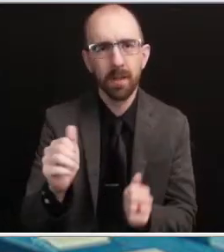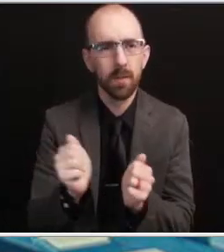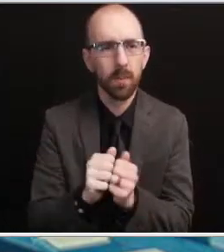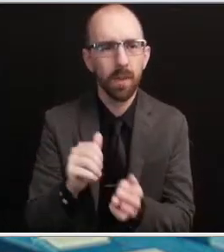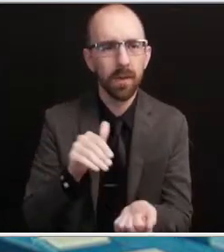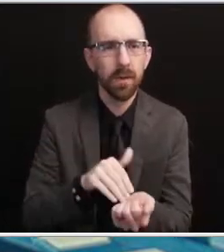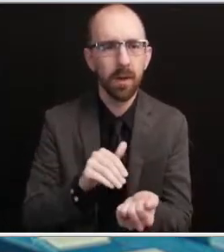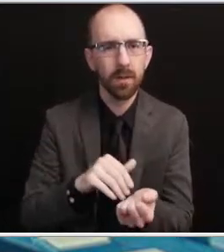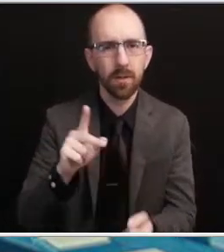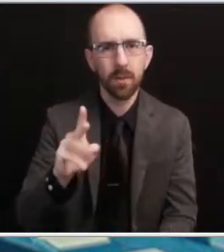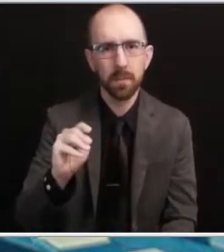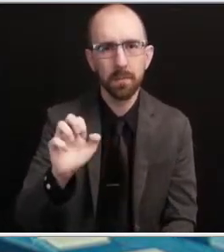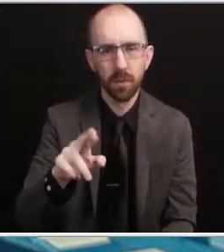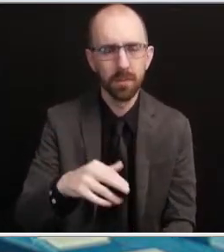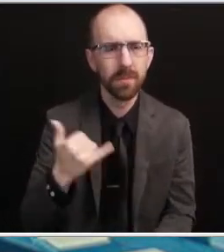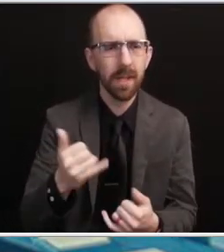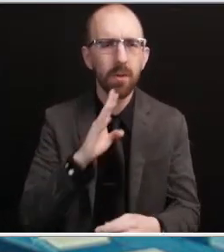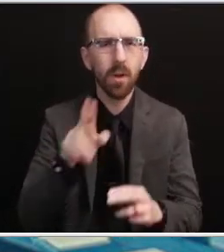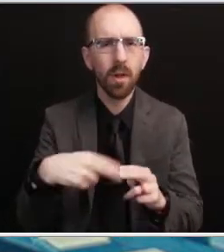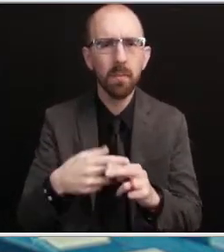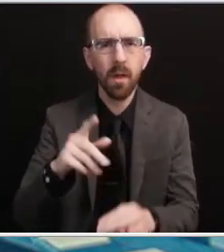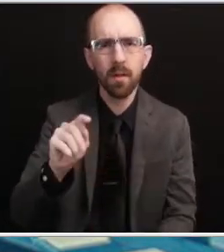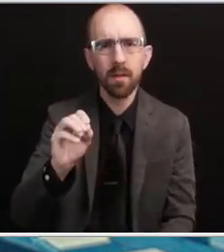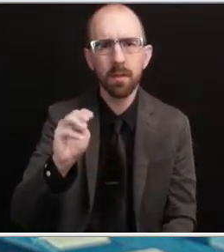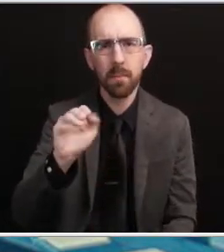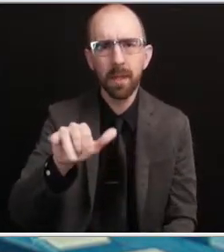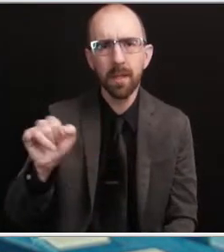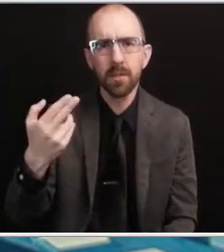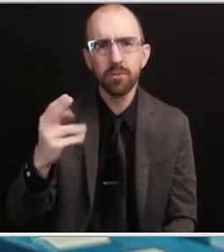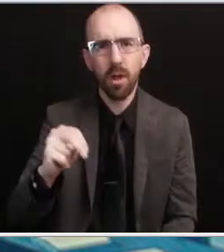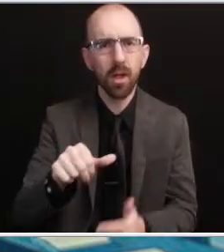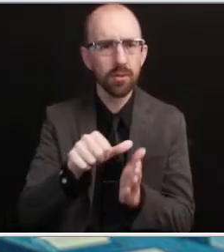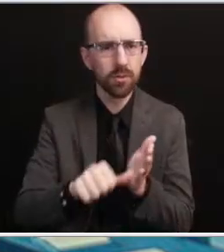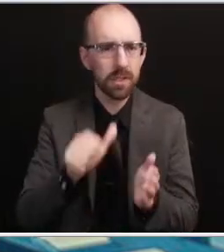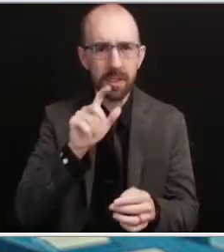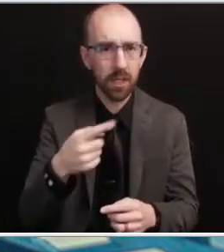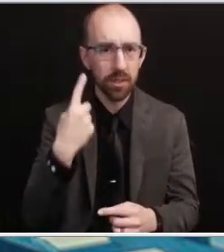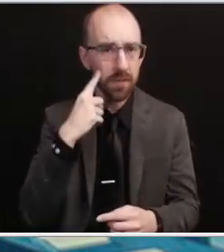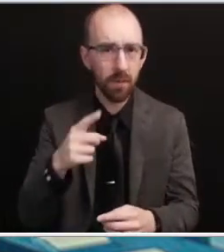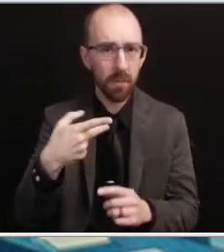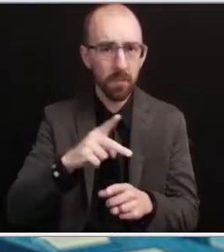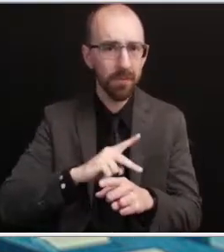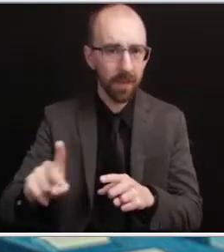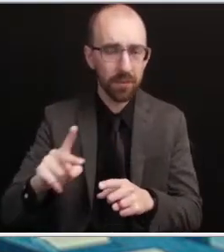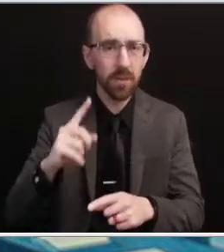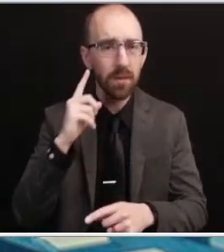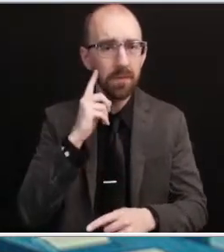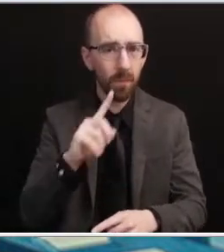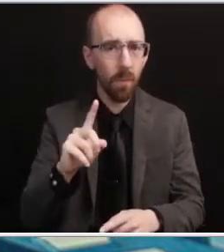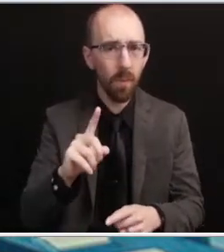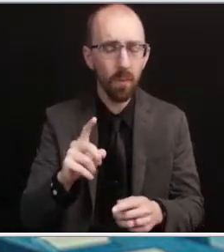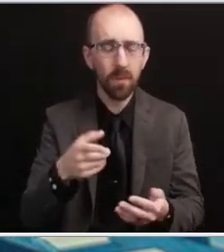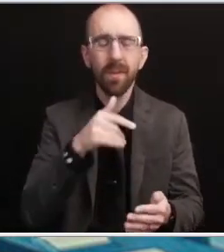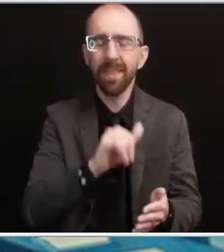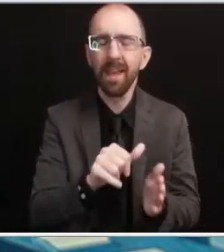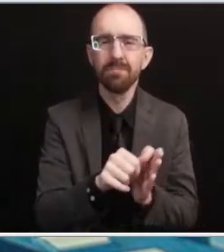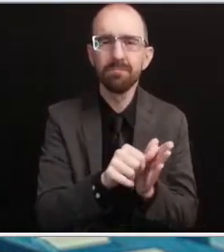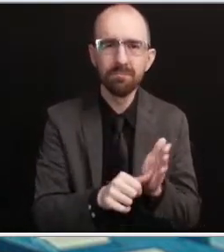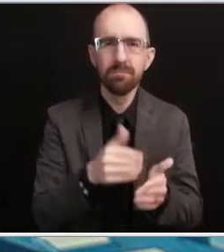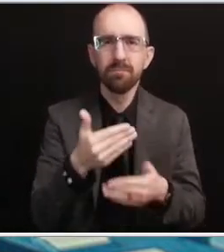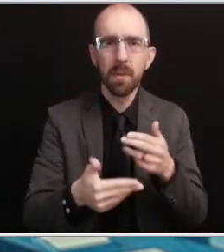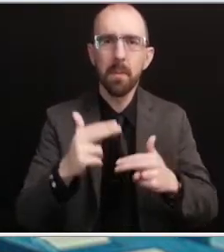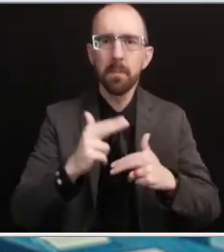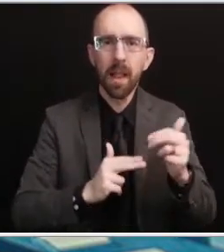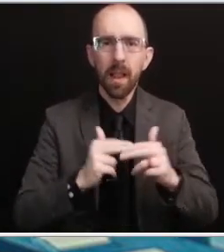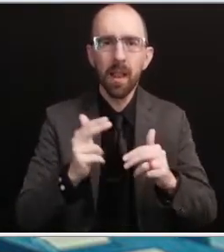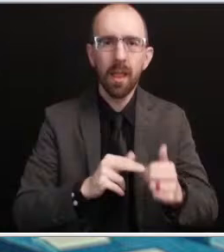about Tommy John surgery, and it's no longer just a problem for the pros. Tommy John surgery is a procedure that rebuilds a torn ligament in the